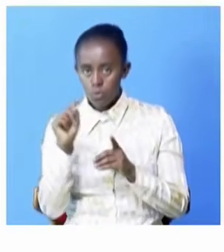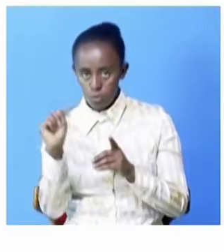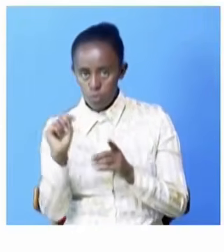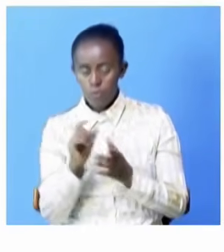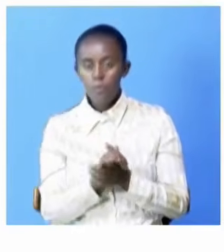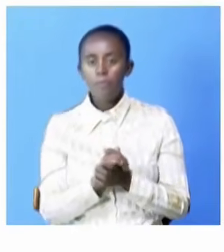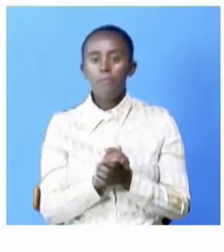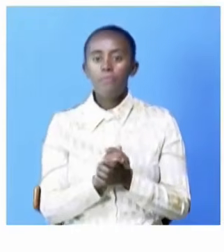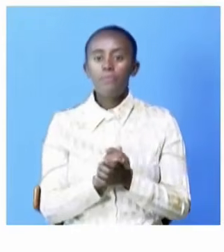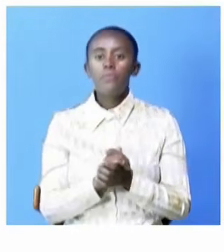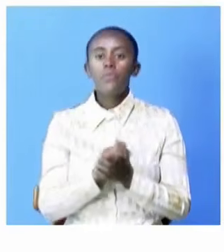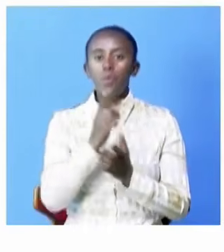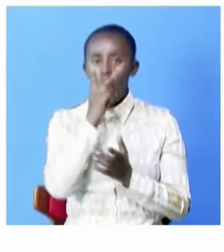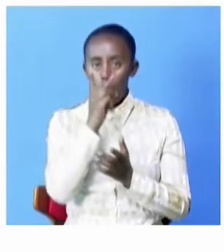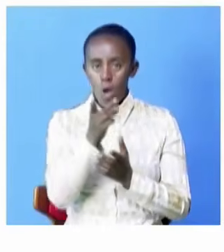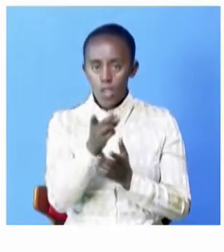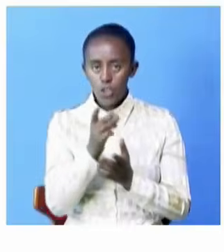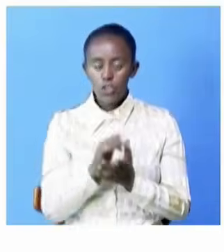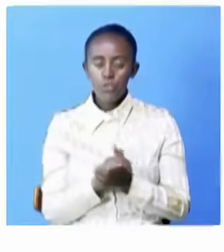watch.